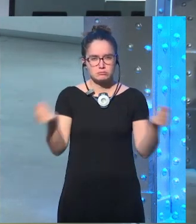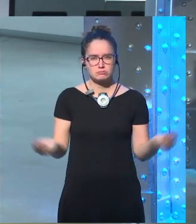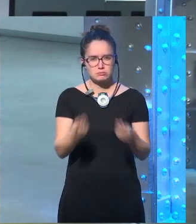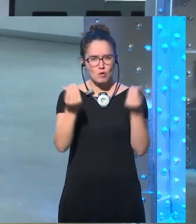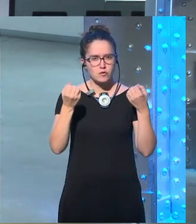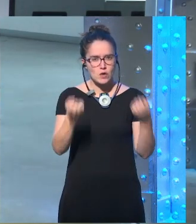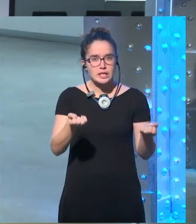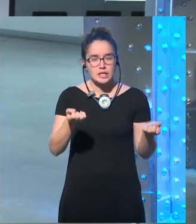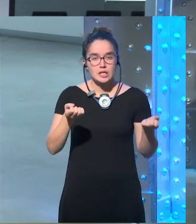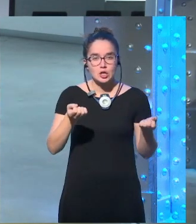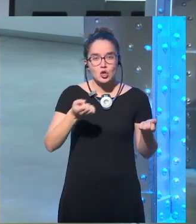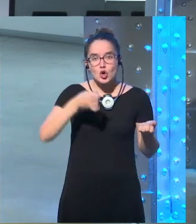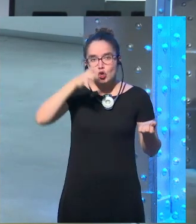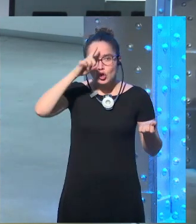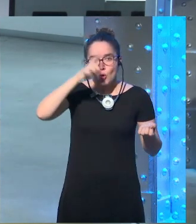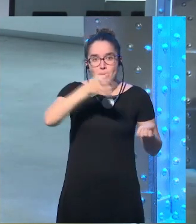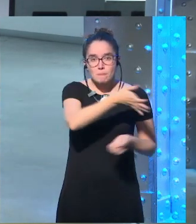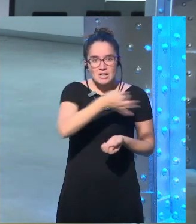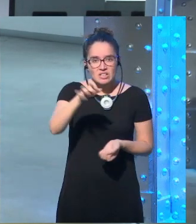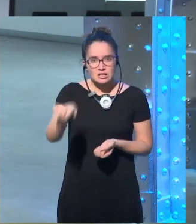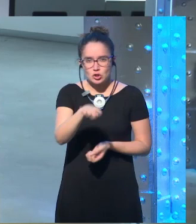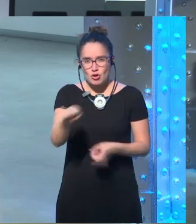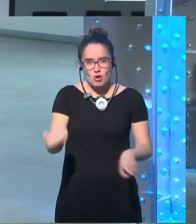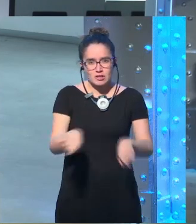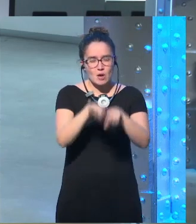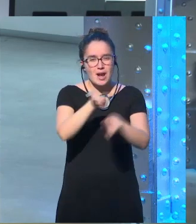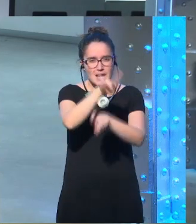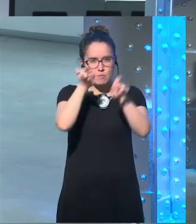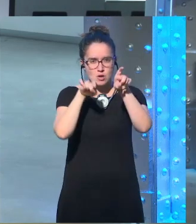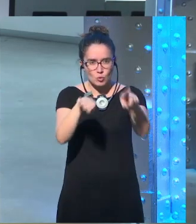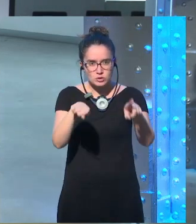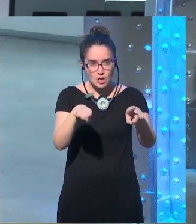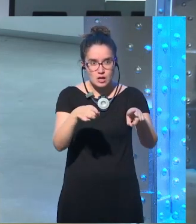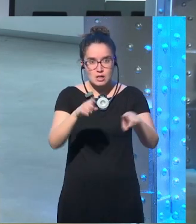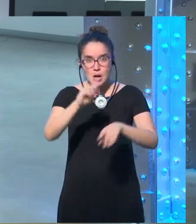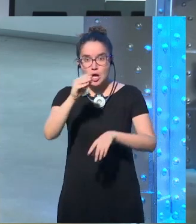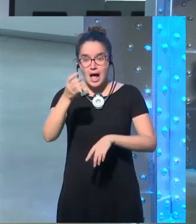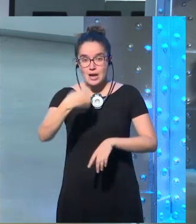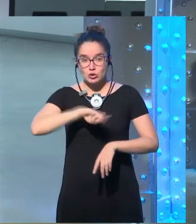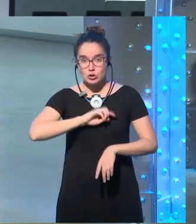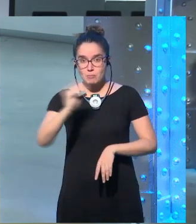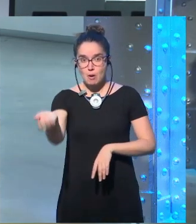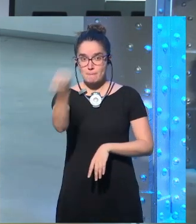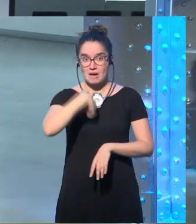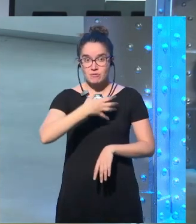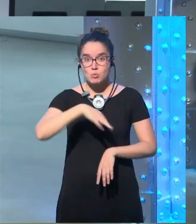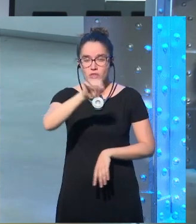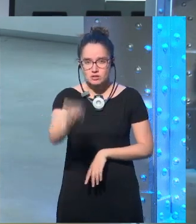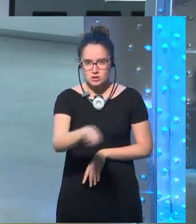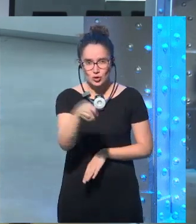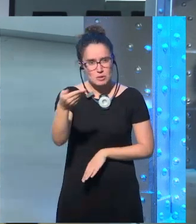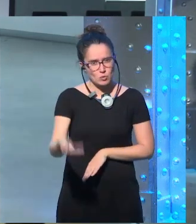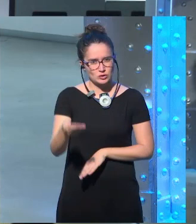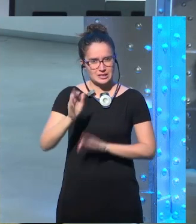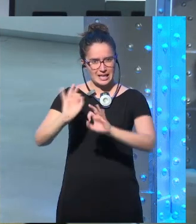whether they're perfect, the question is whether they are better than us. So let me perhaps remind you